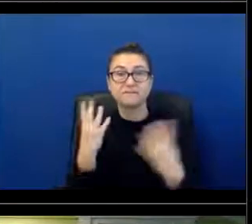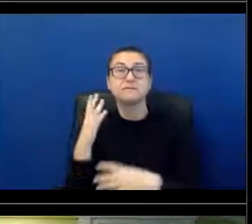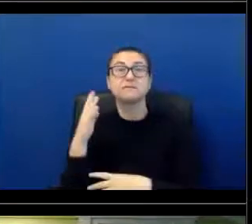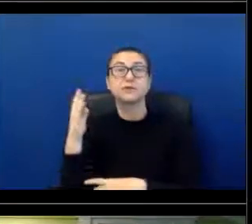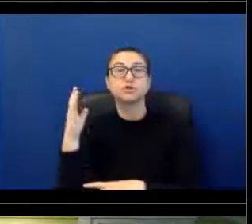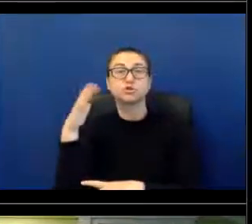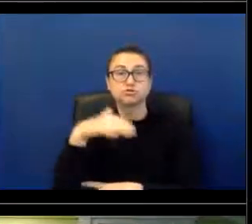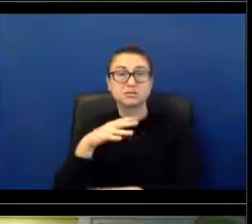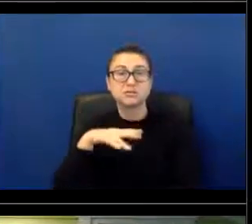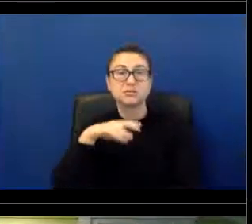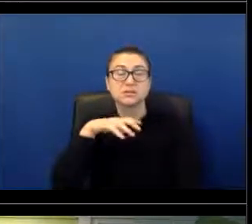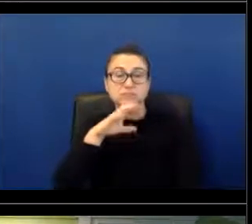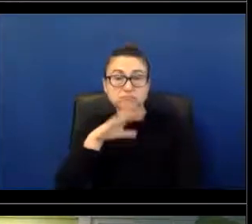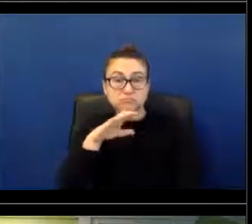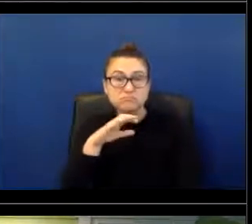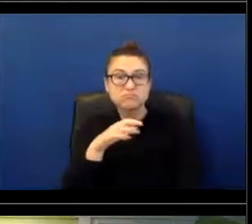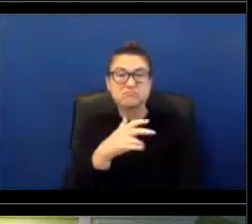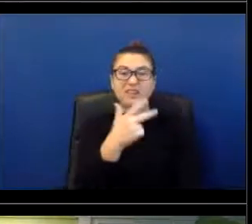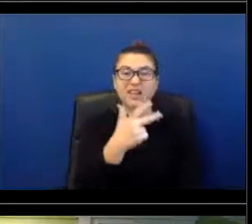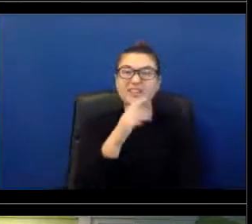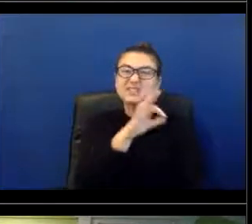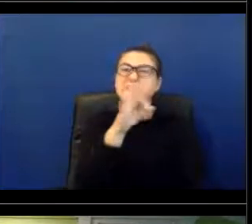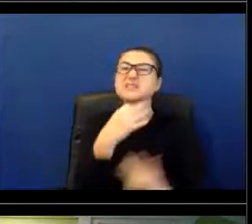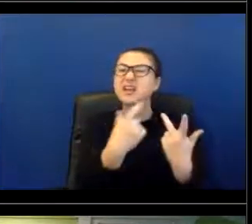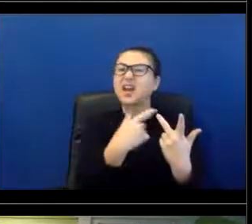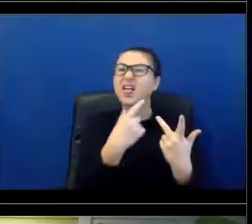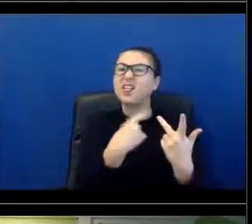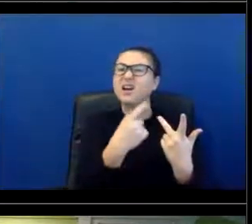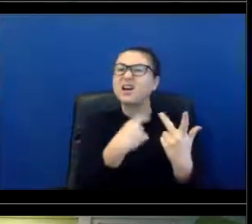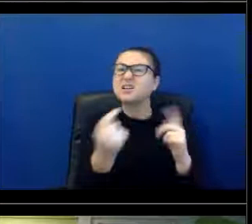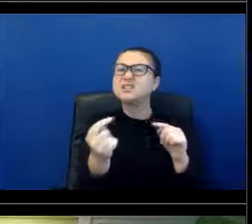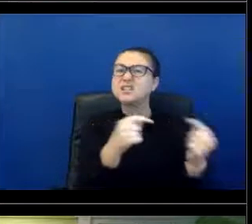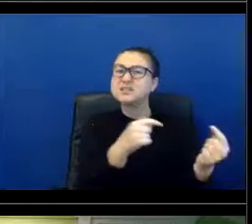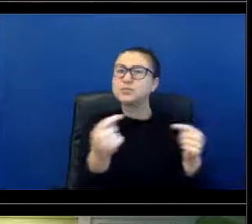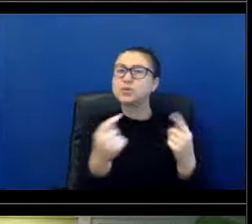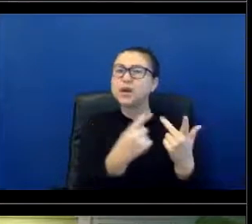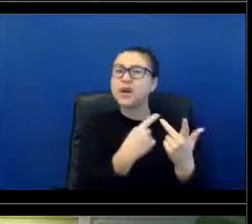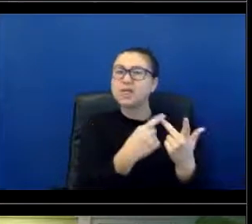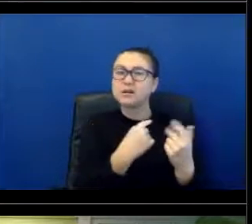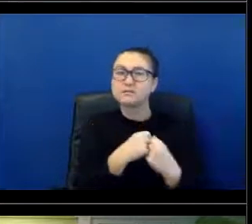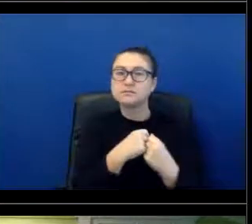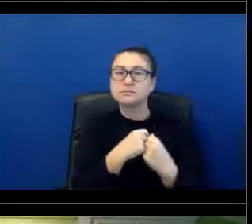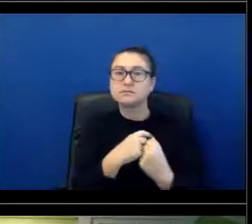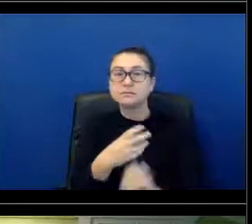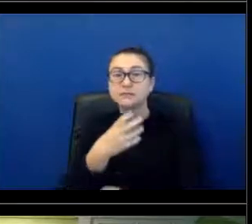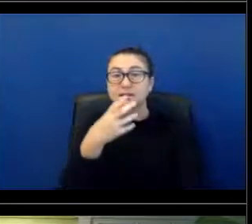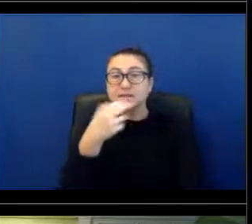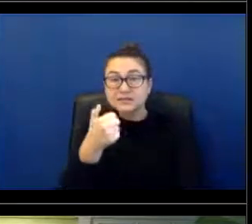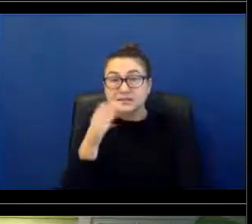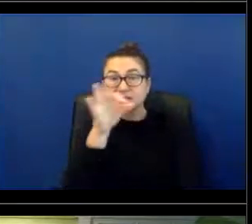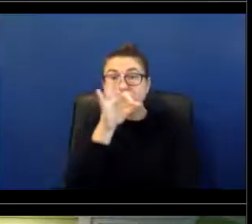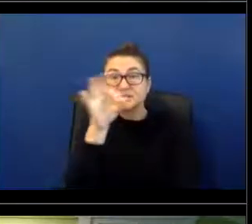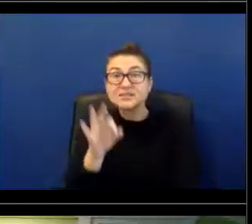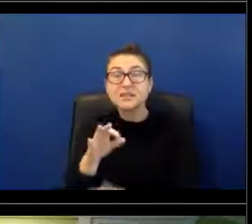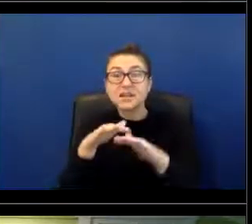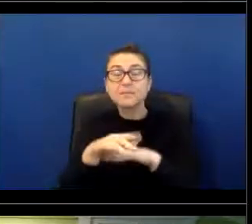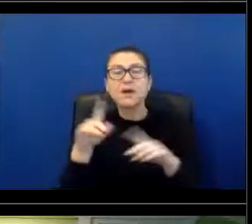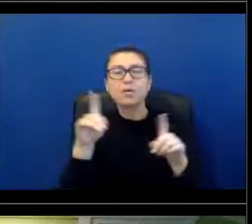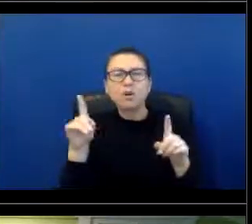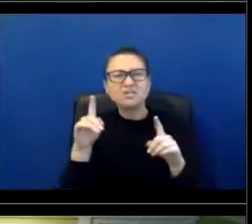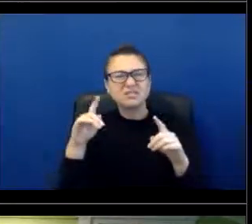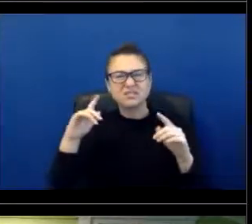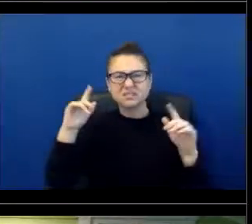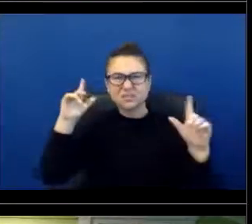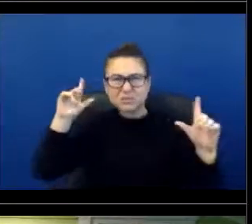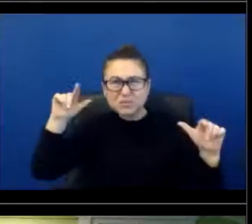18% were other neighbour disputes, and then 6% were disputes dealing with